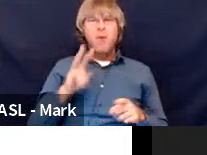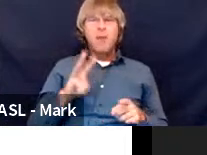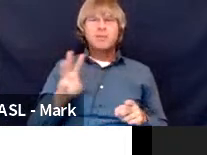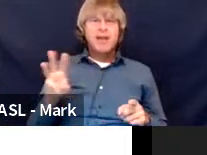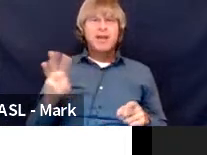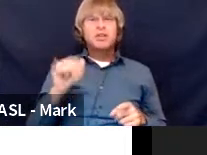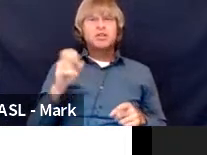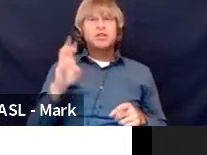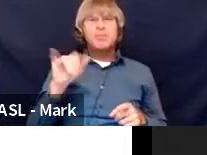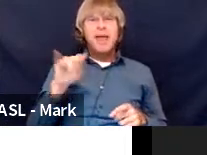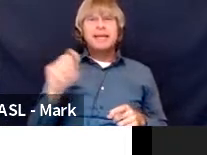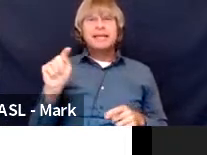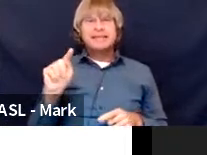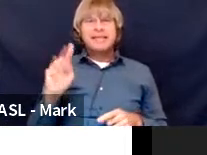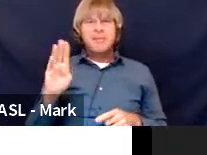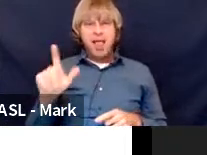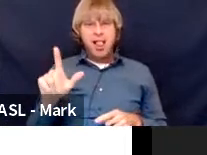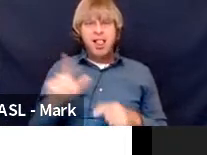website, Jermaine T. Bell.